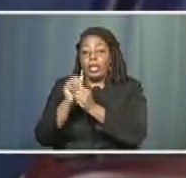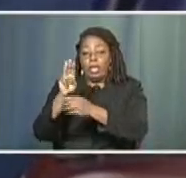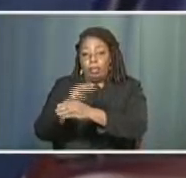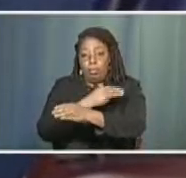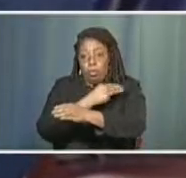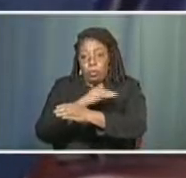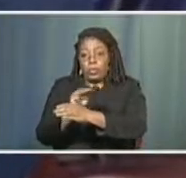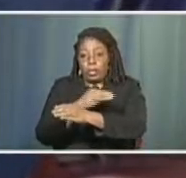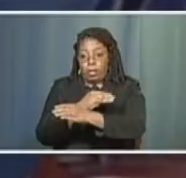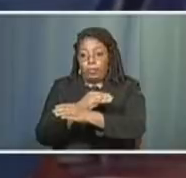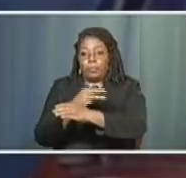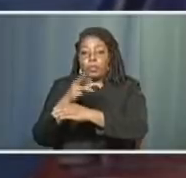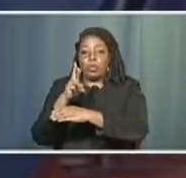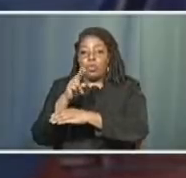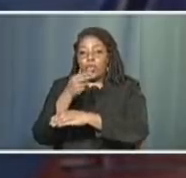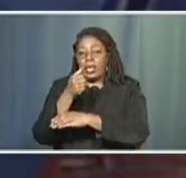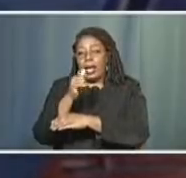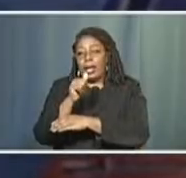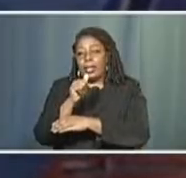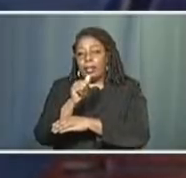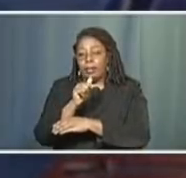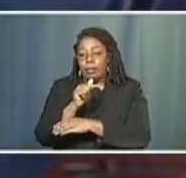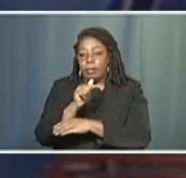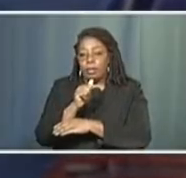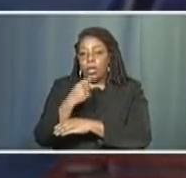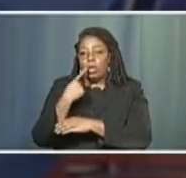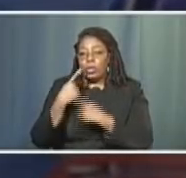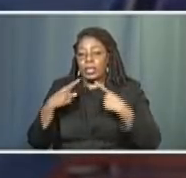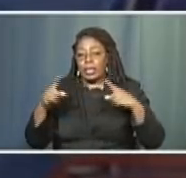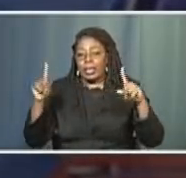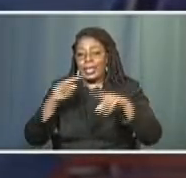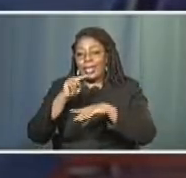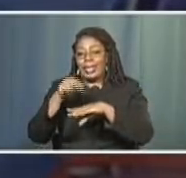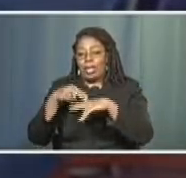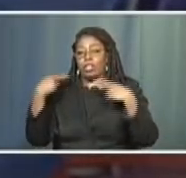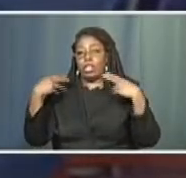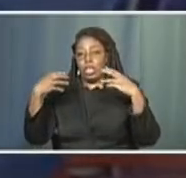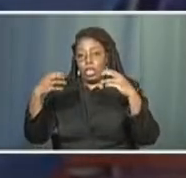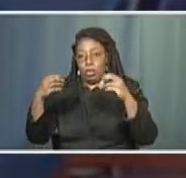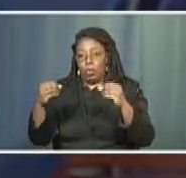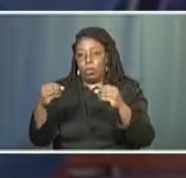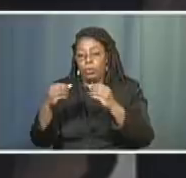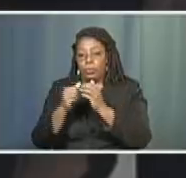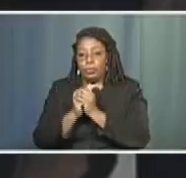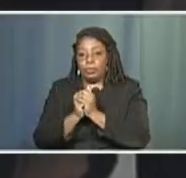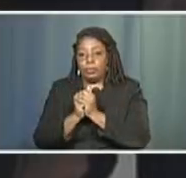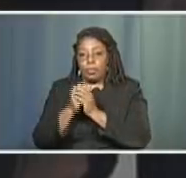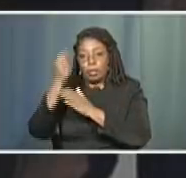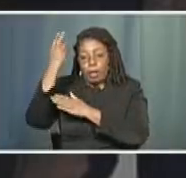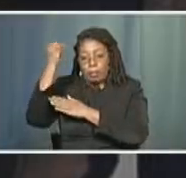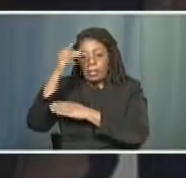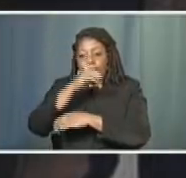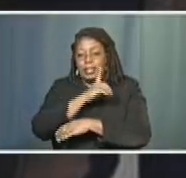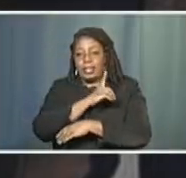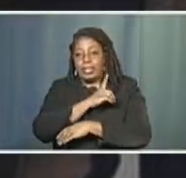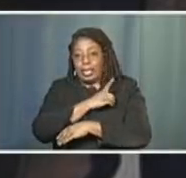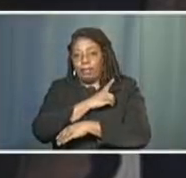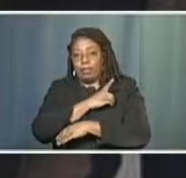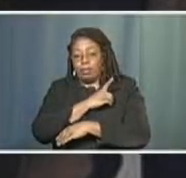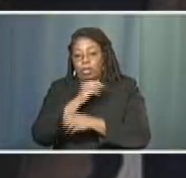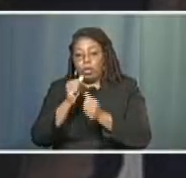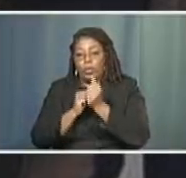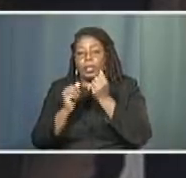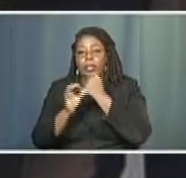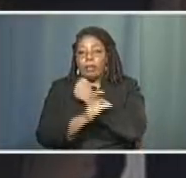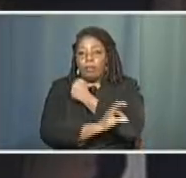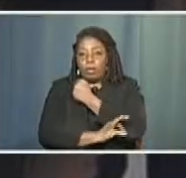Barbados native Rihanna, who was officially declared a national hero of Barbados. Prime Minister Davis is accompanied by Foreign